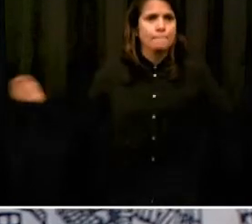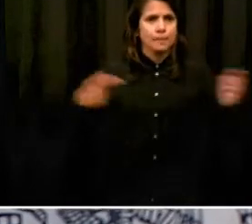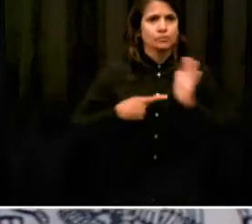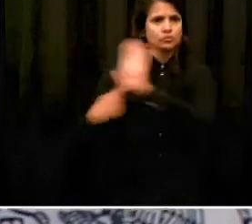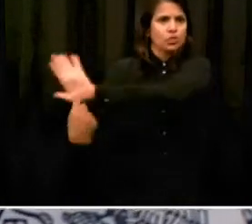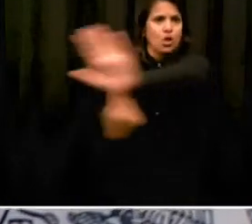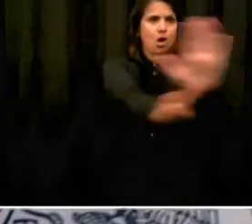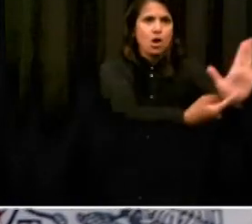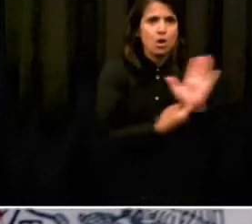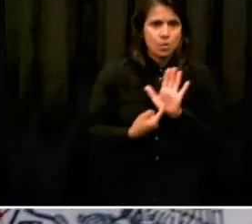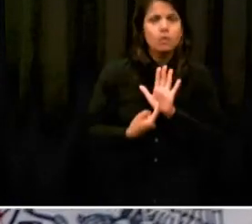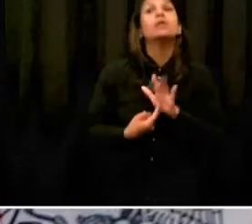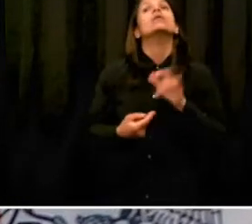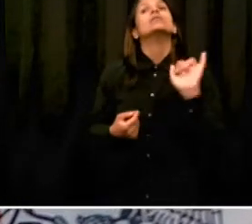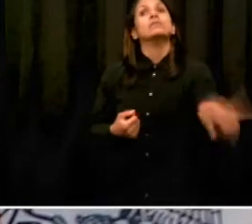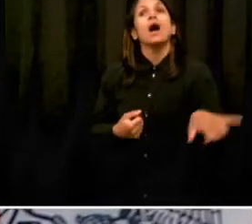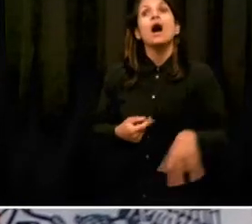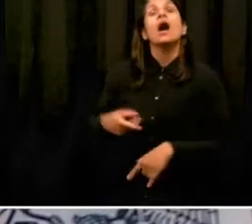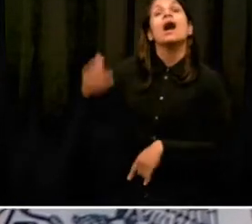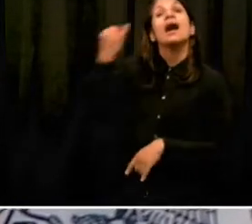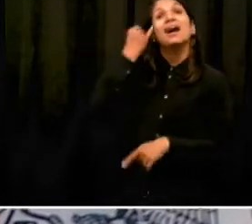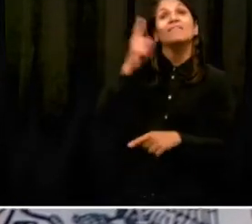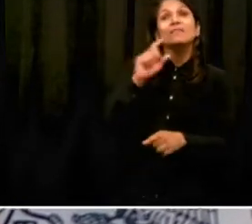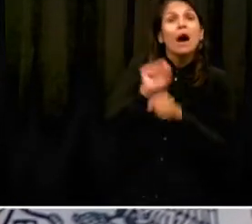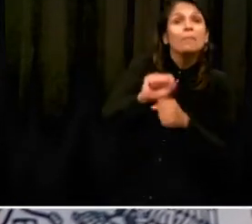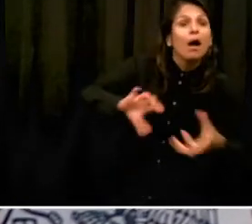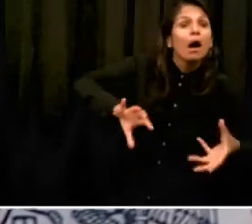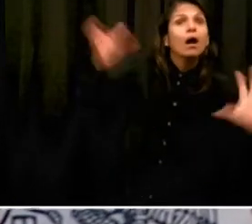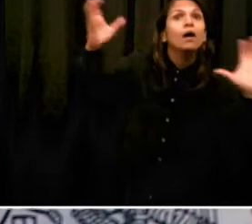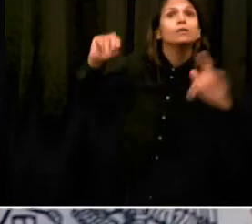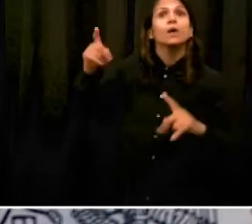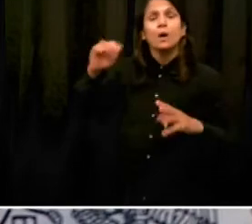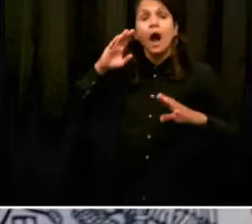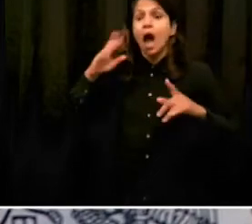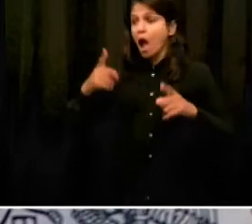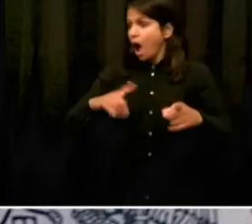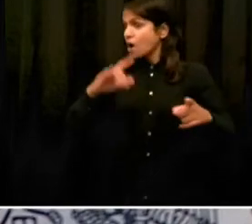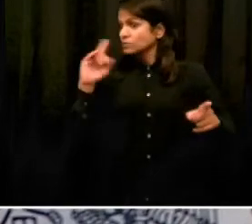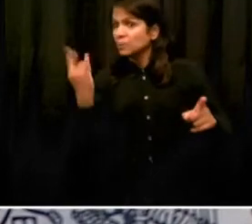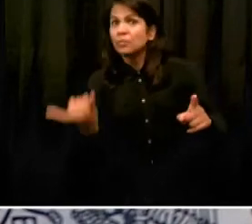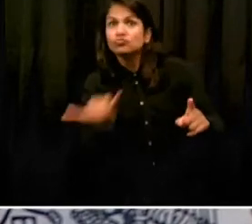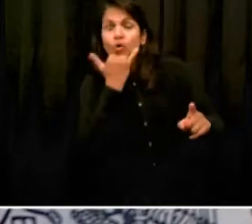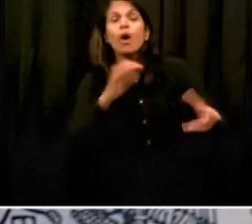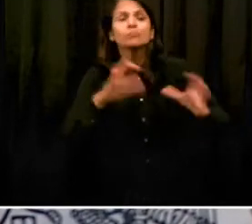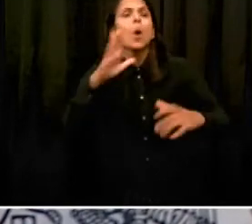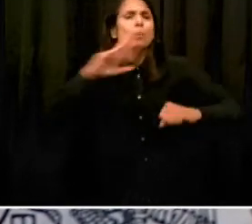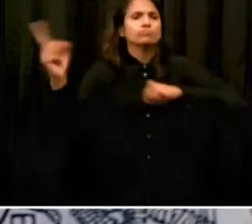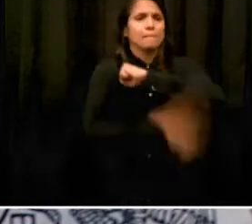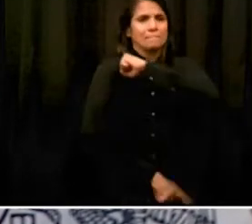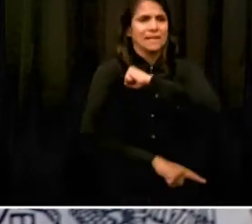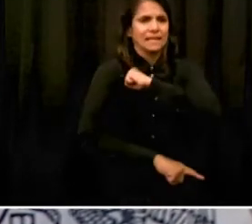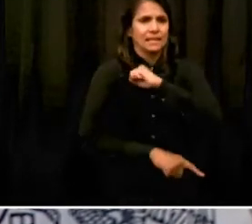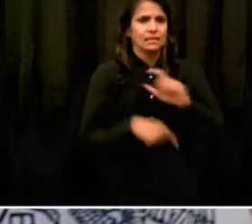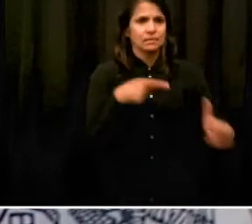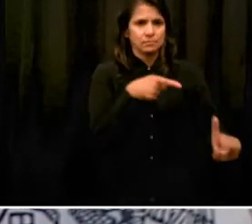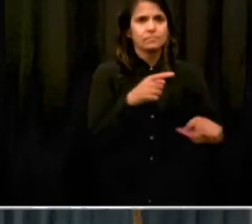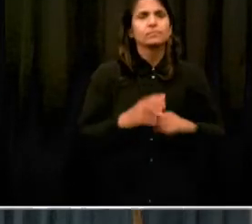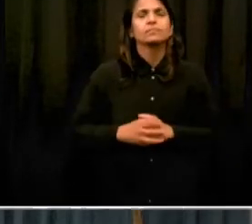Rich, just to boil it down, I would say clearly transparency is a big piece of this, informing the